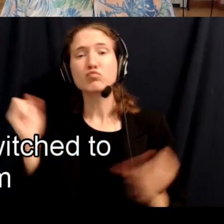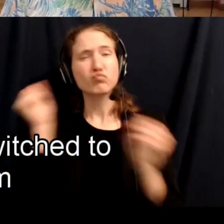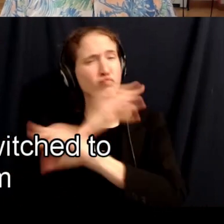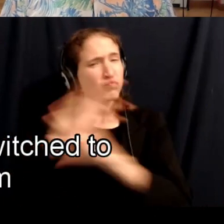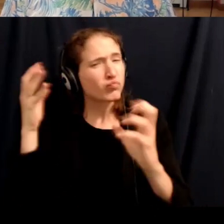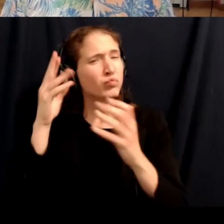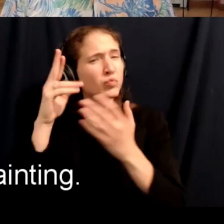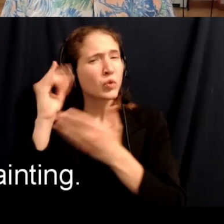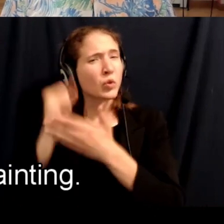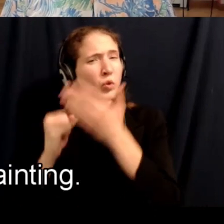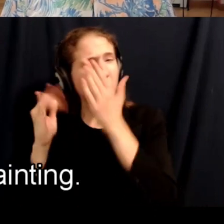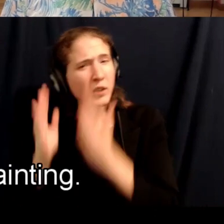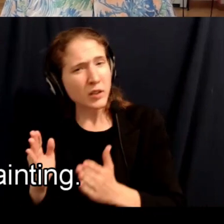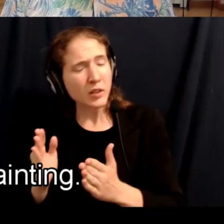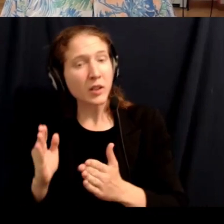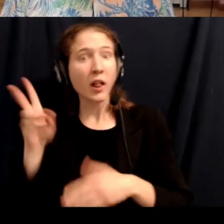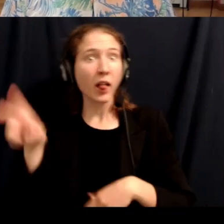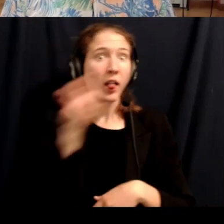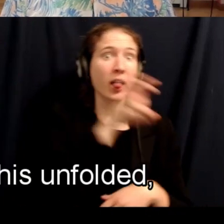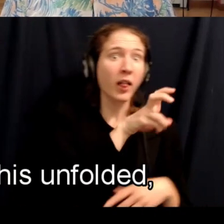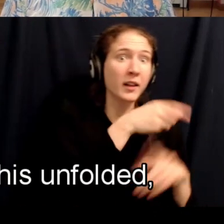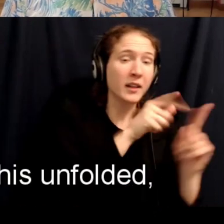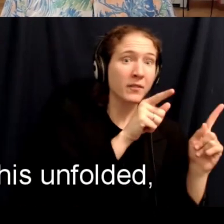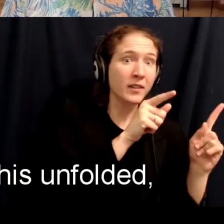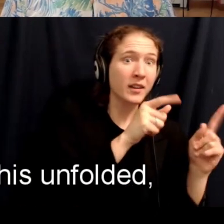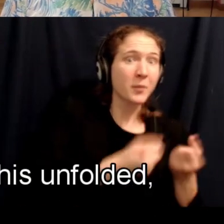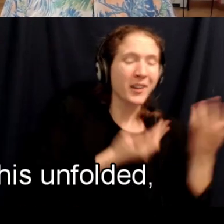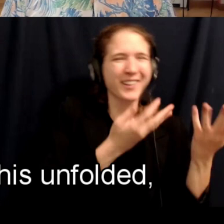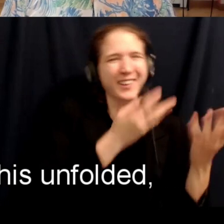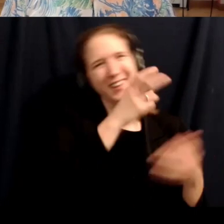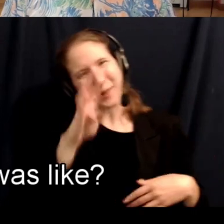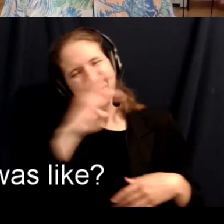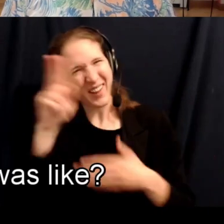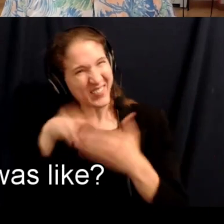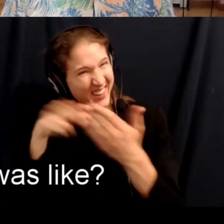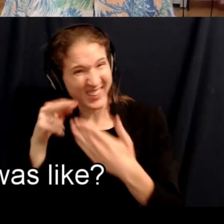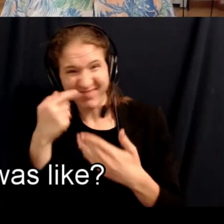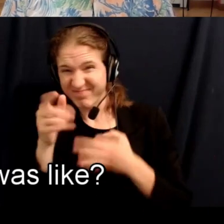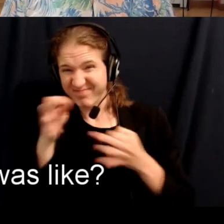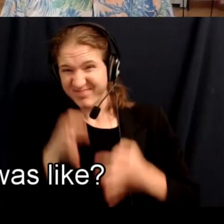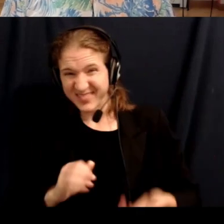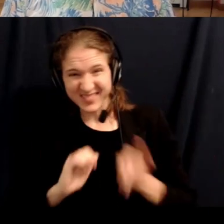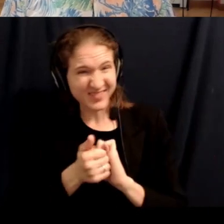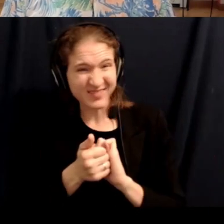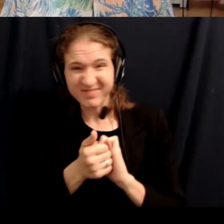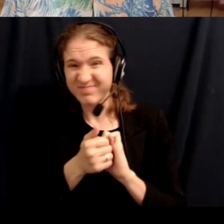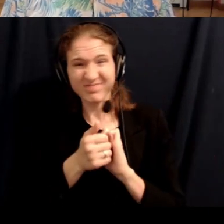switched to another medium before returning to painting. Could you talk about how this unfolded and what the process was